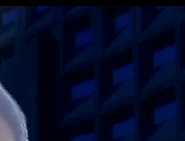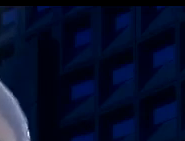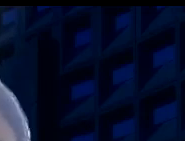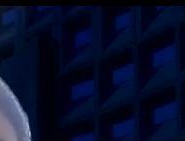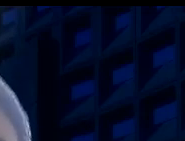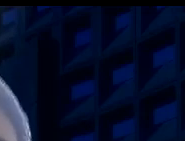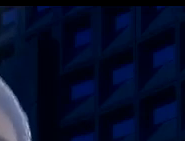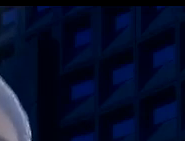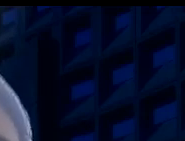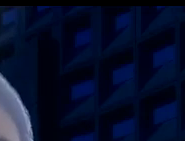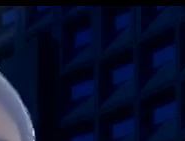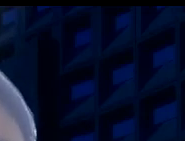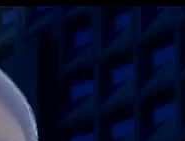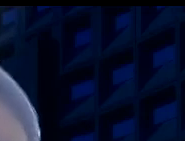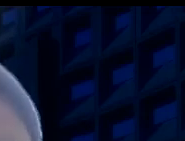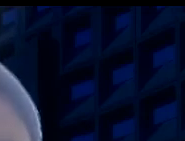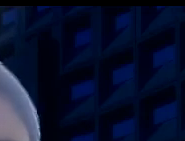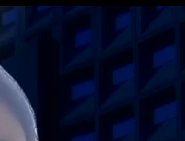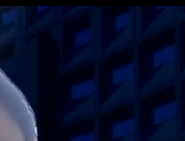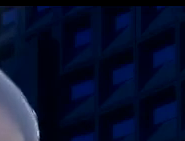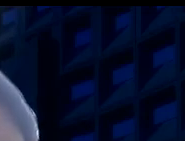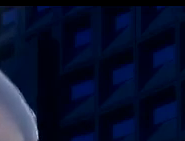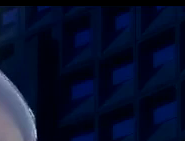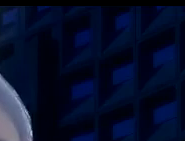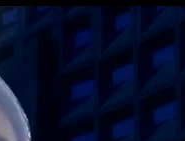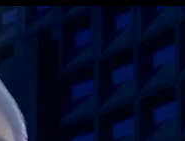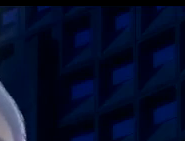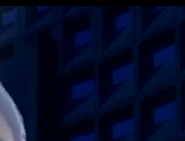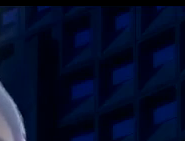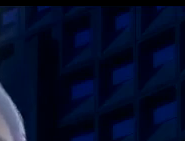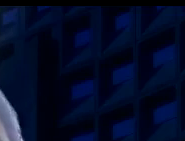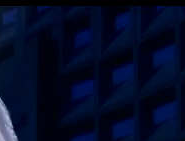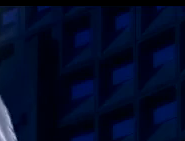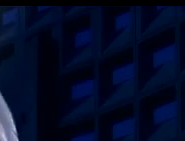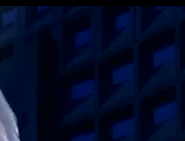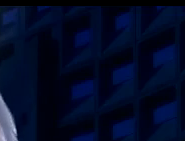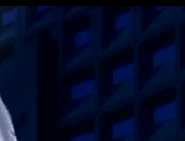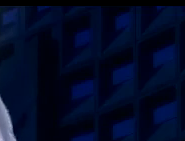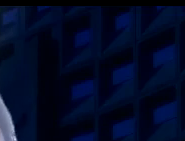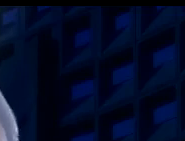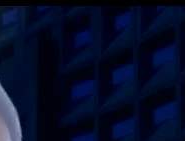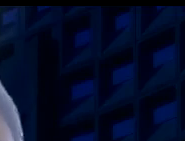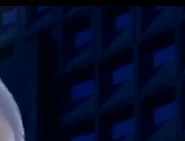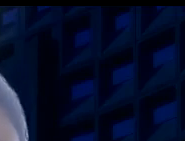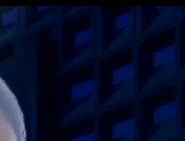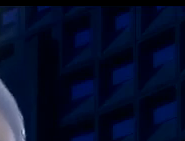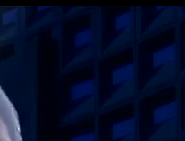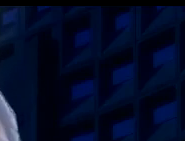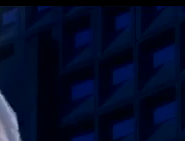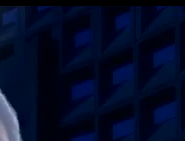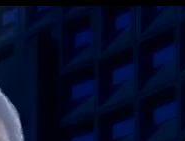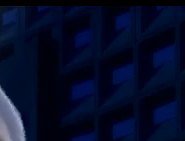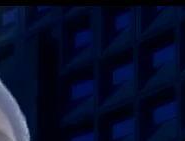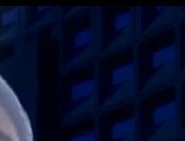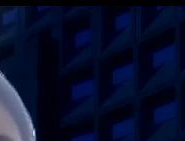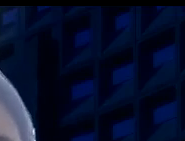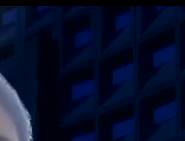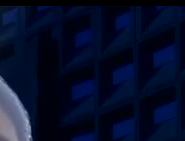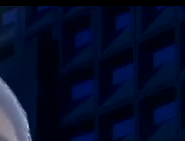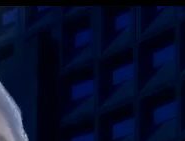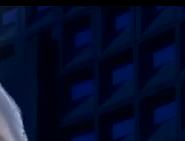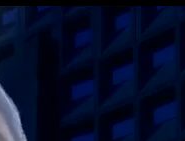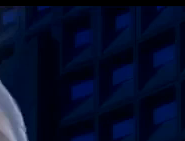five specific criminal acts. And those criminal acts cannot be